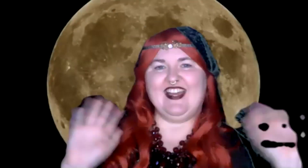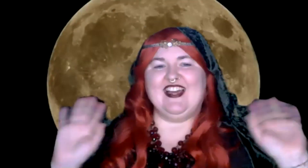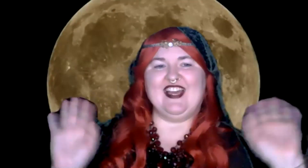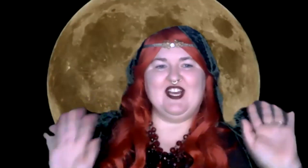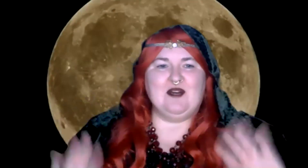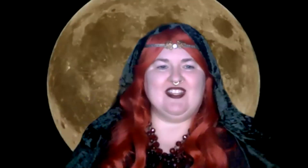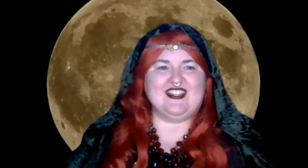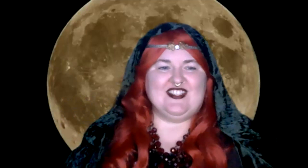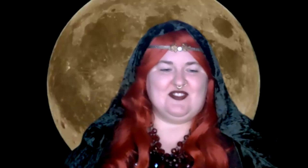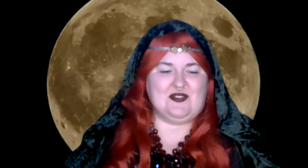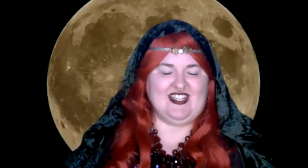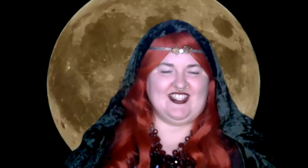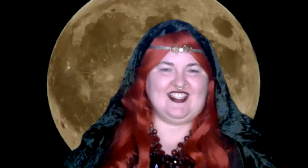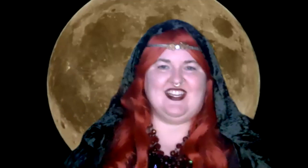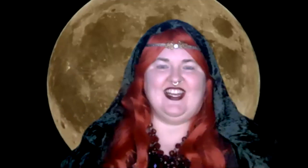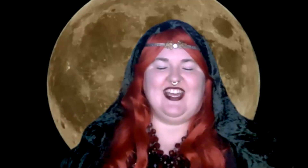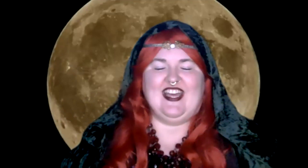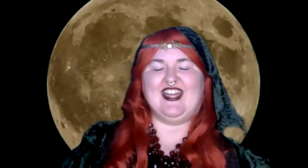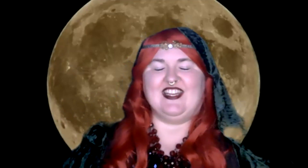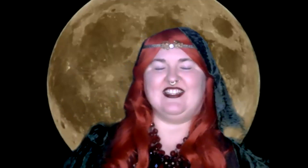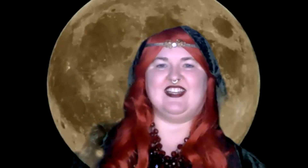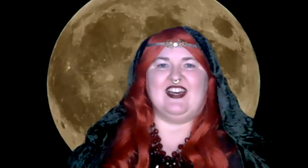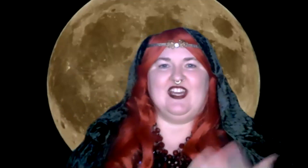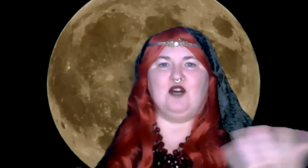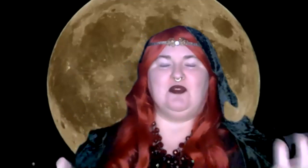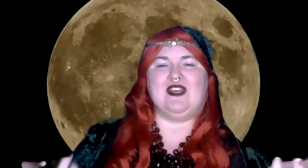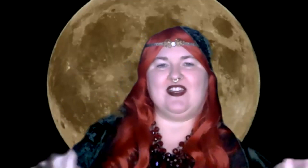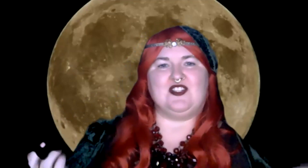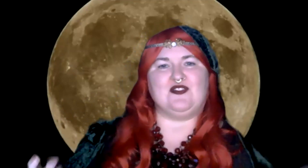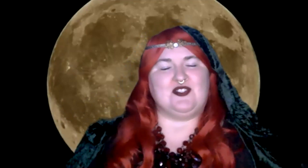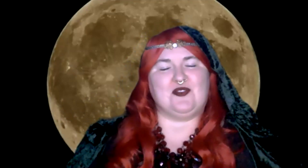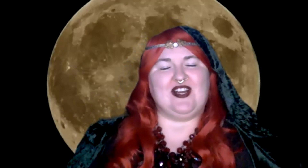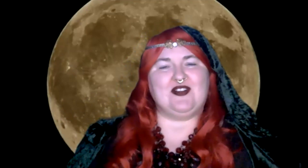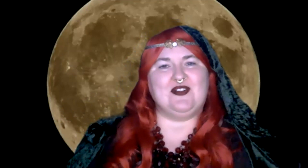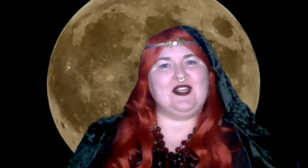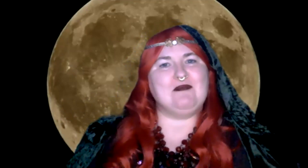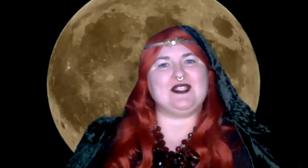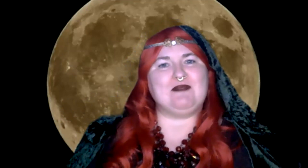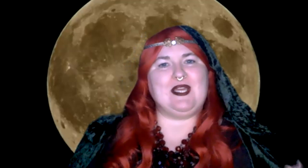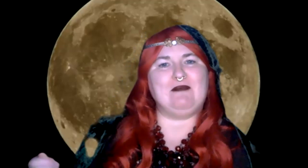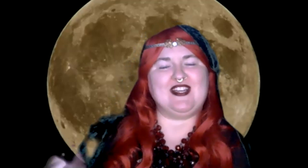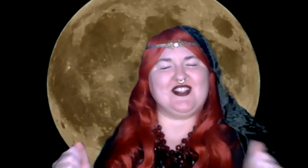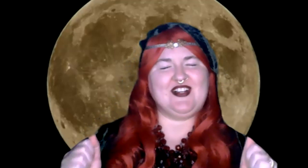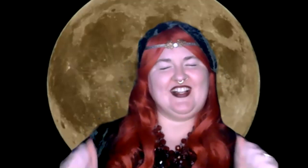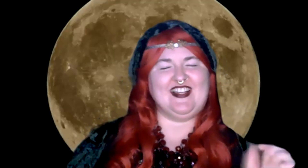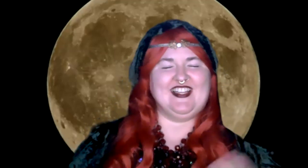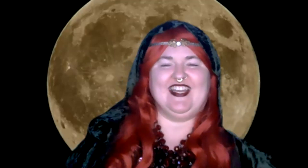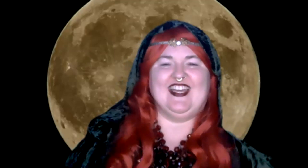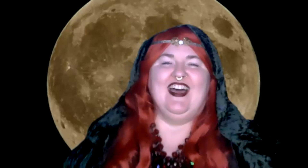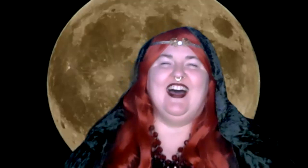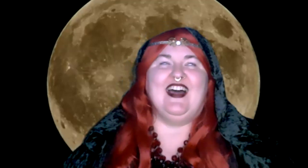Hi, I am the Shift Witch, and I help you make shifts so radical they must be